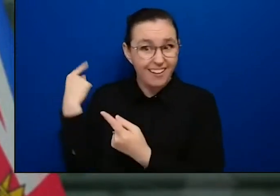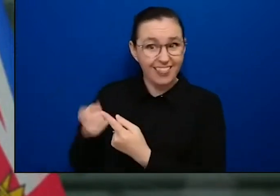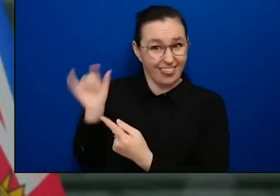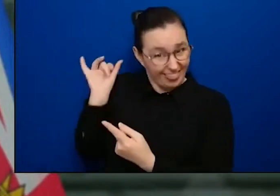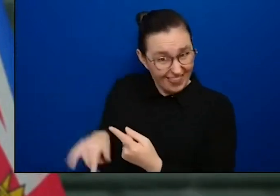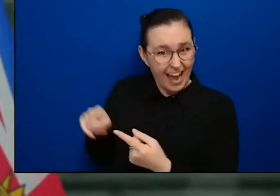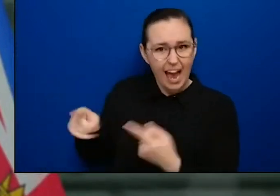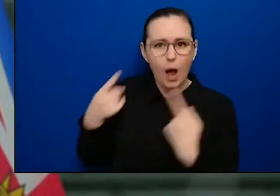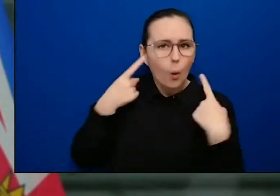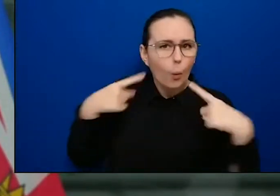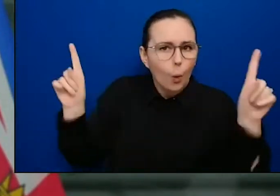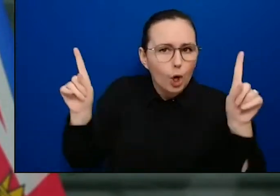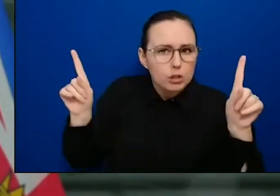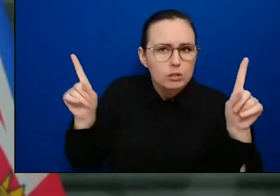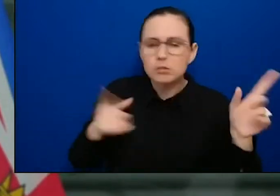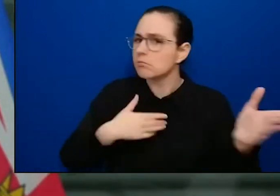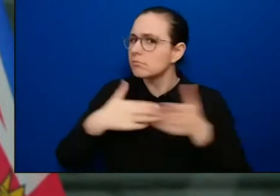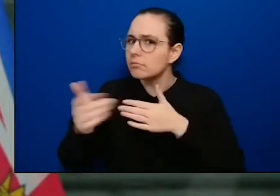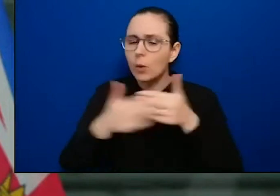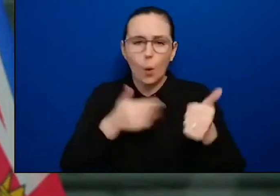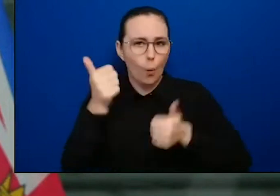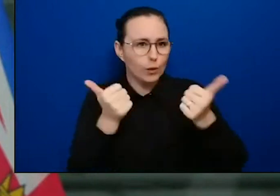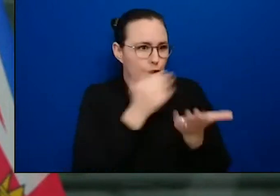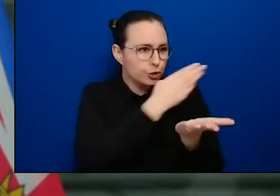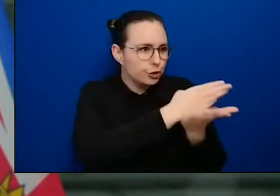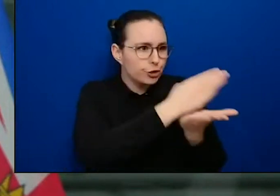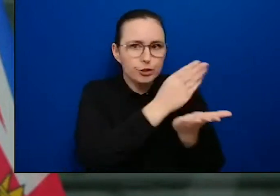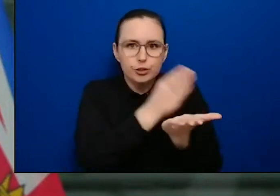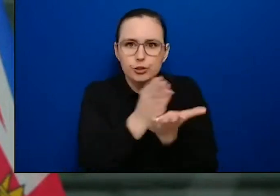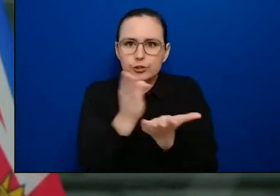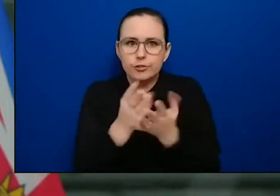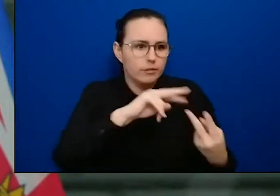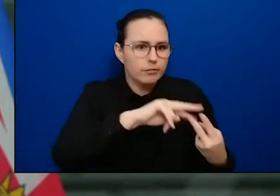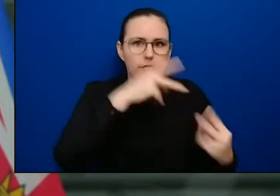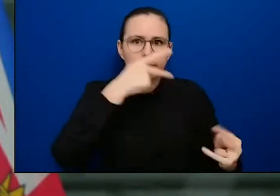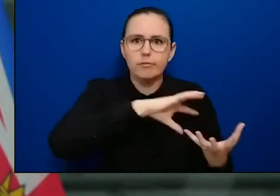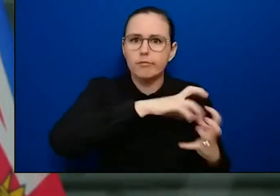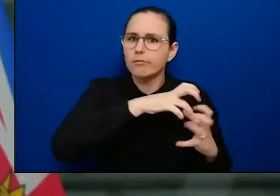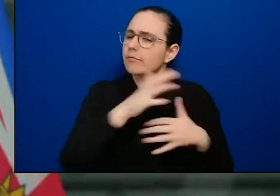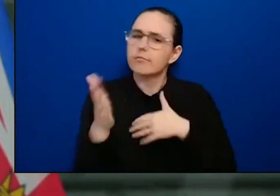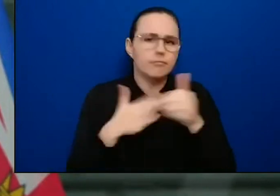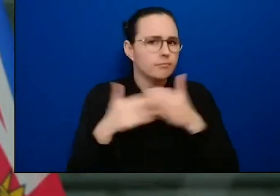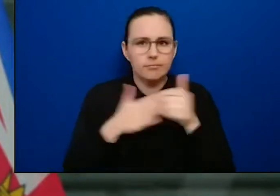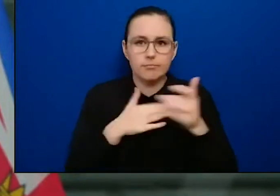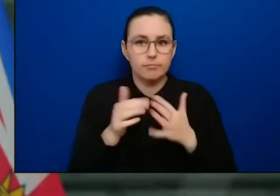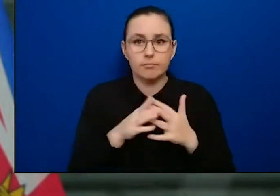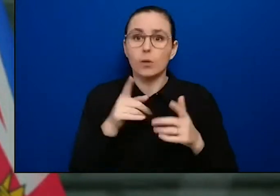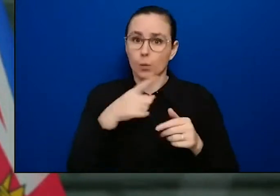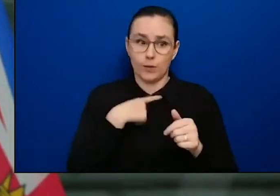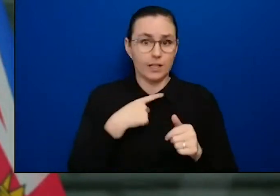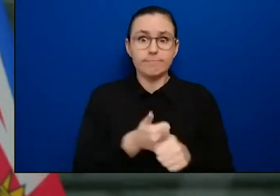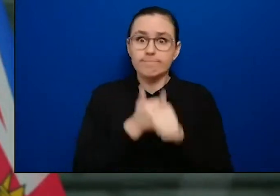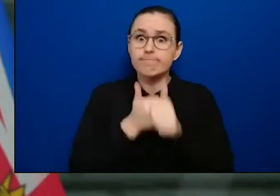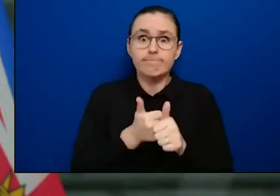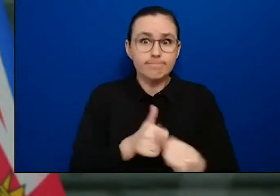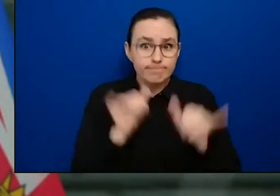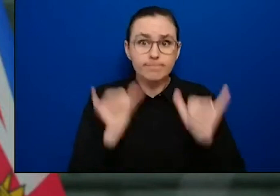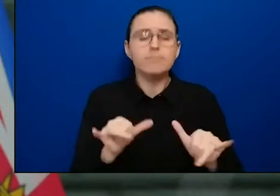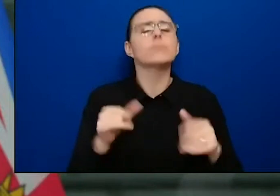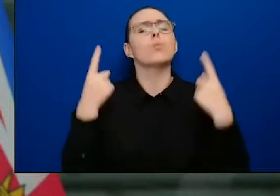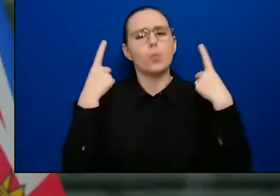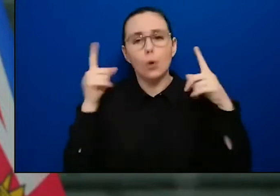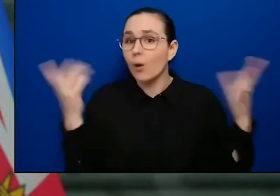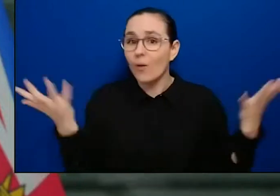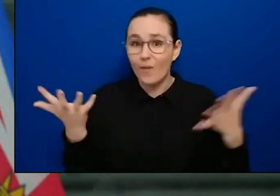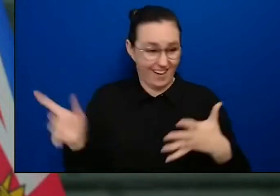variants. First and foremost is vaccination. And yes, while vaccination doesn't prevent 100%